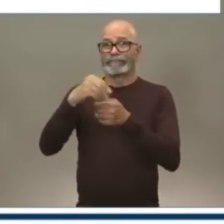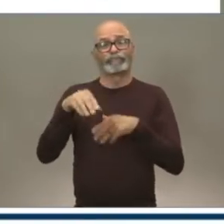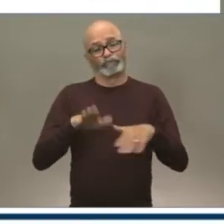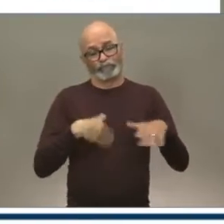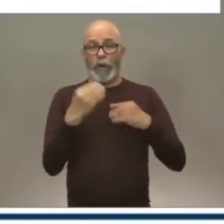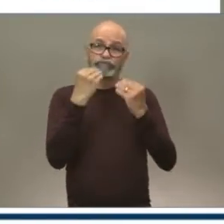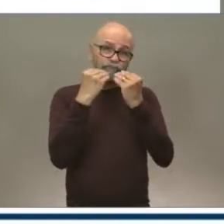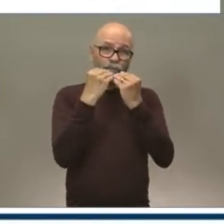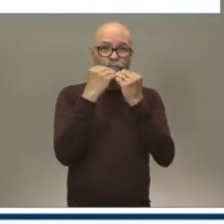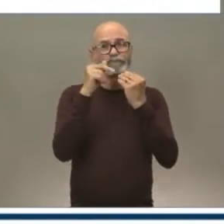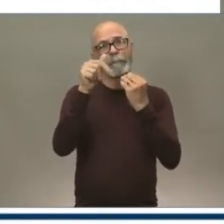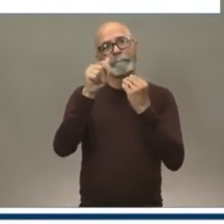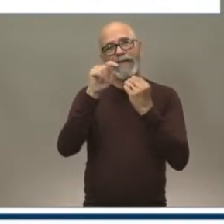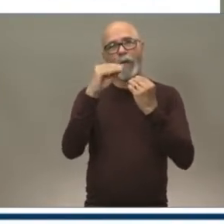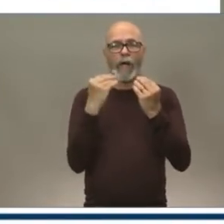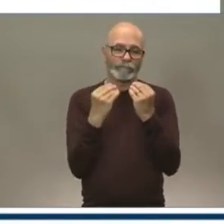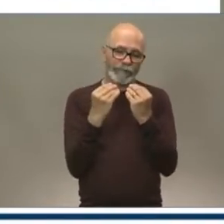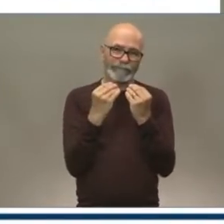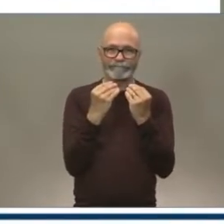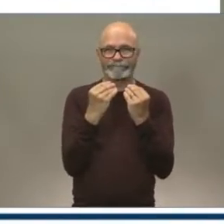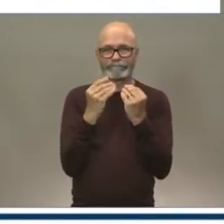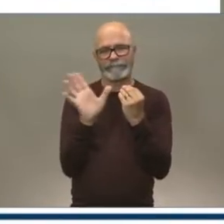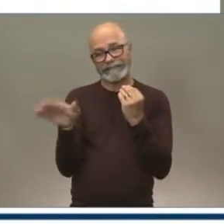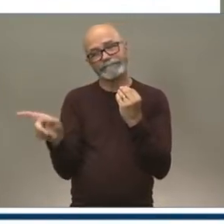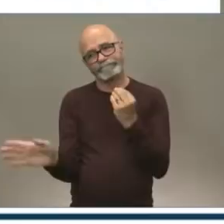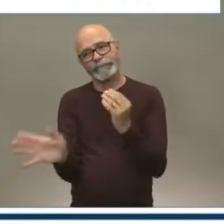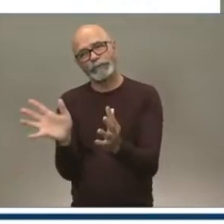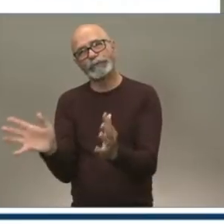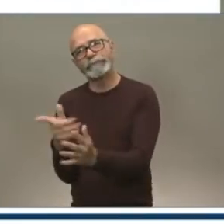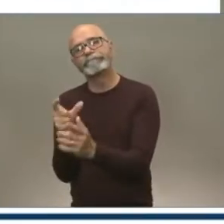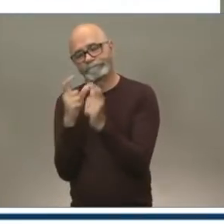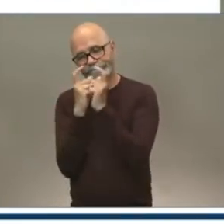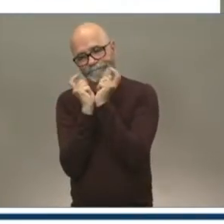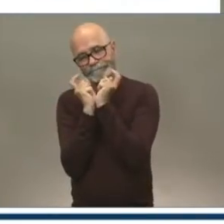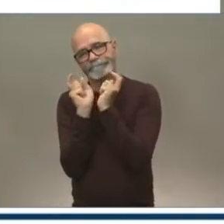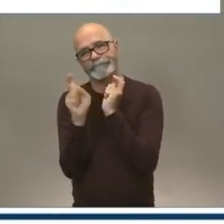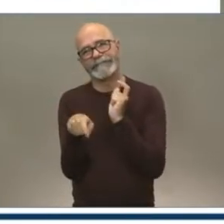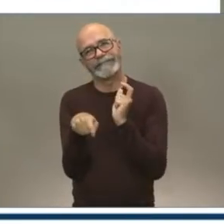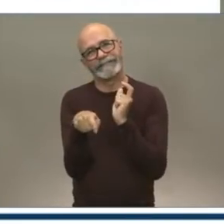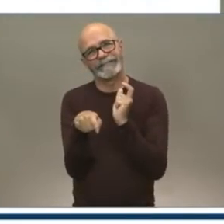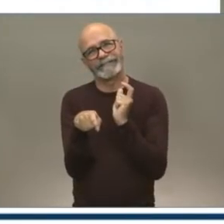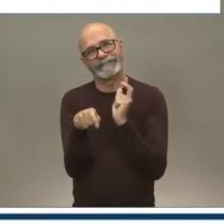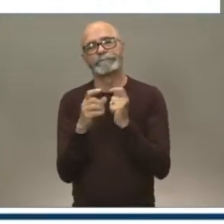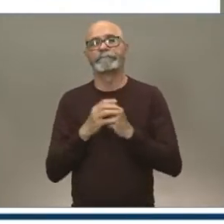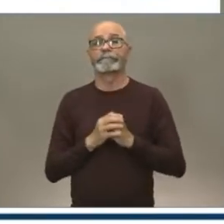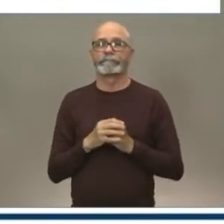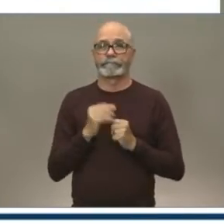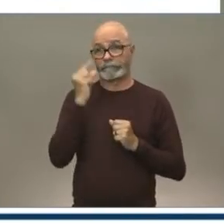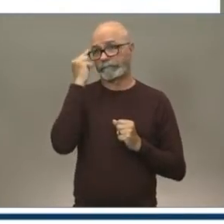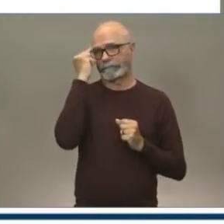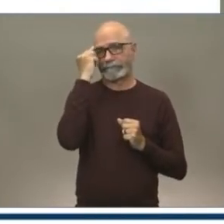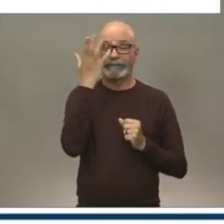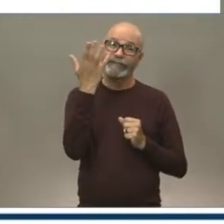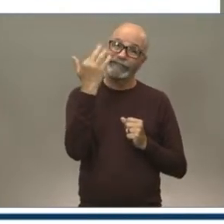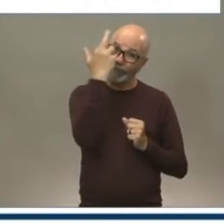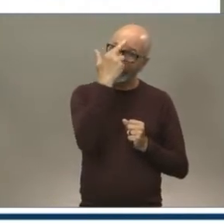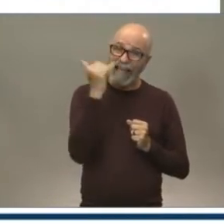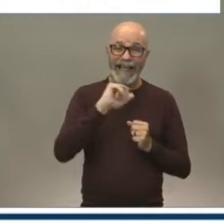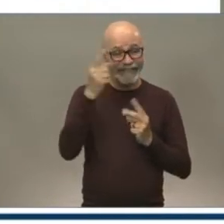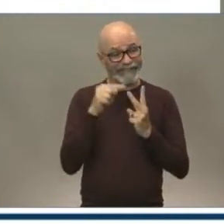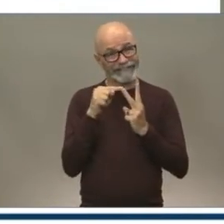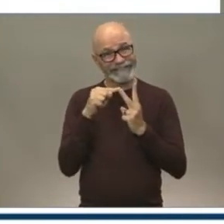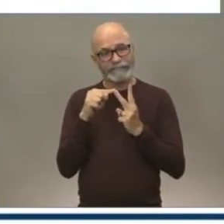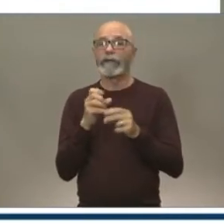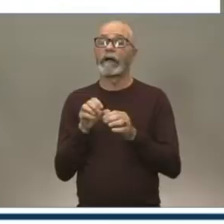the rules of masking are on patios versus the indoor part of the restaurant. But also because of the variant, the increasing amount of variant and